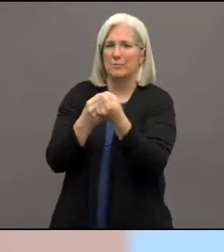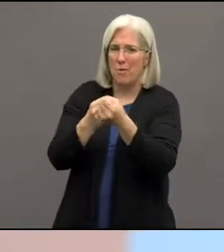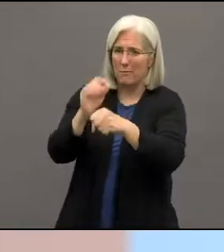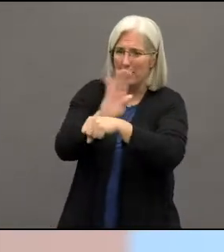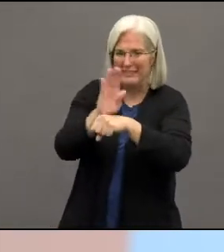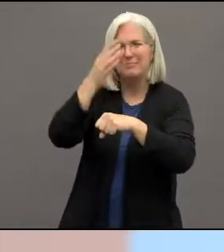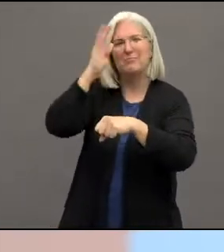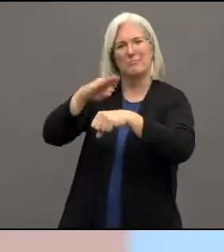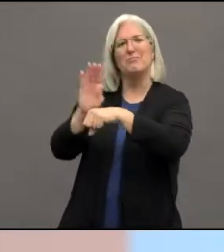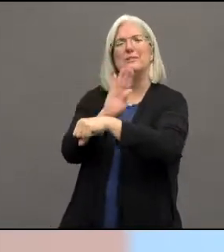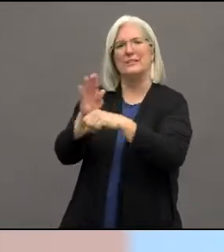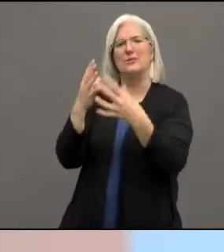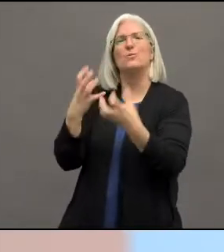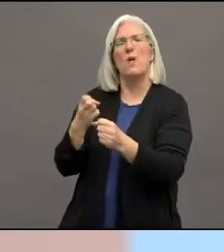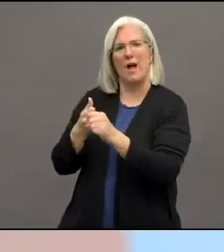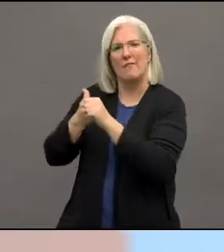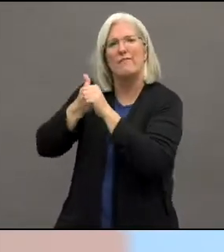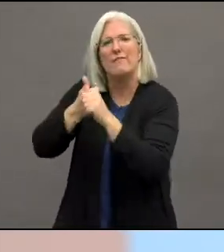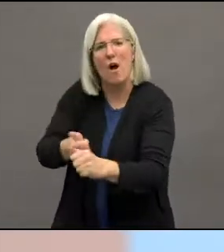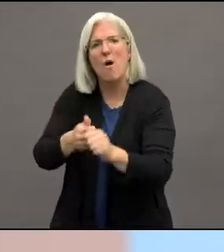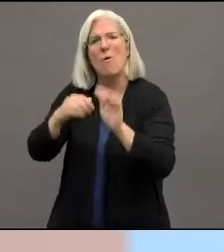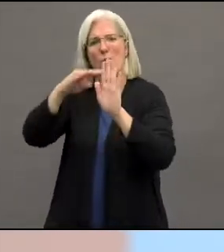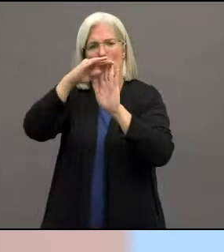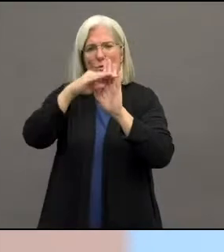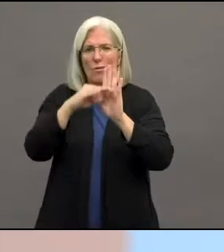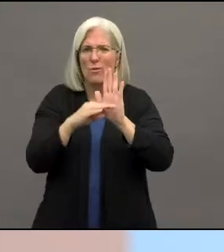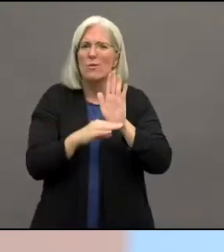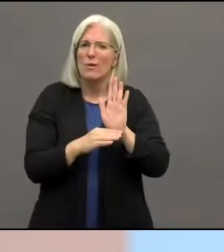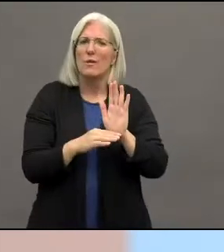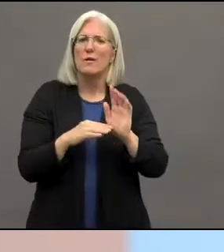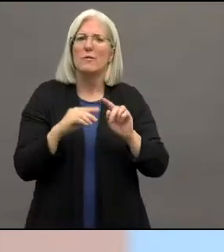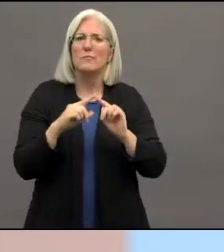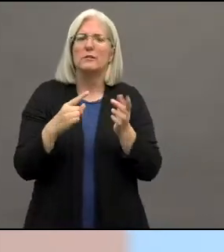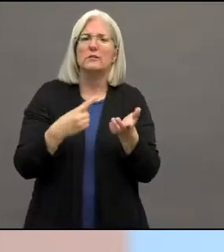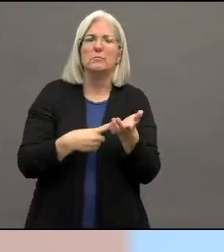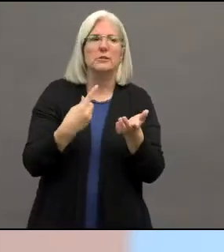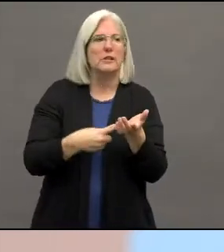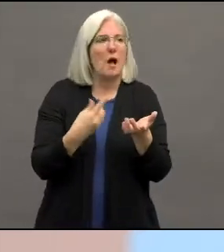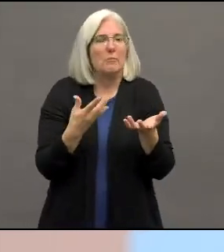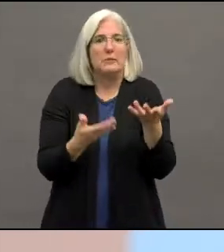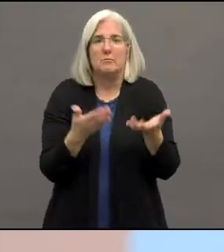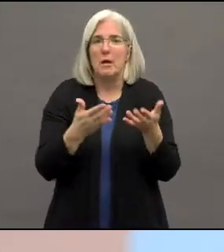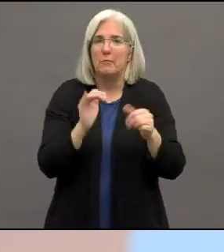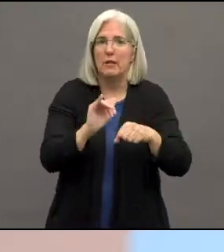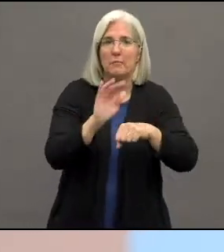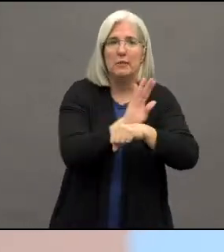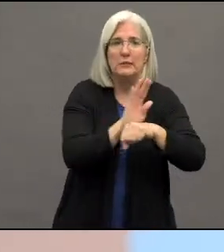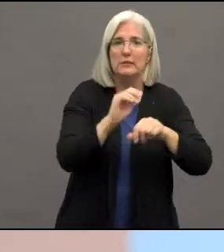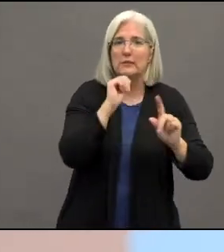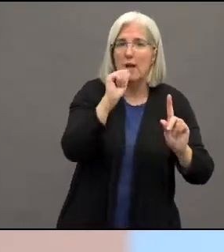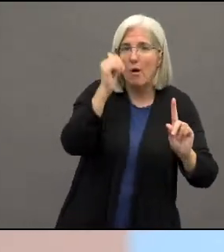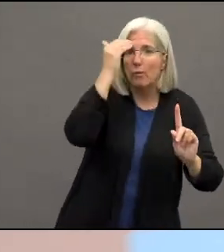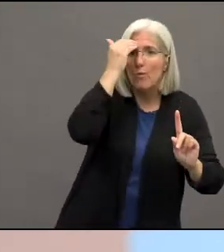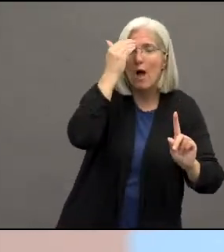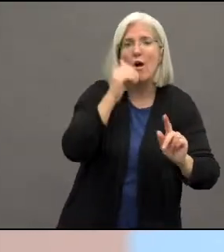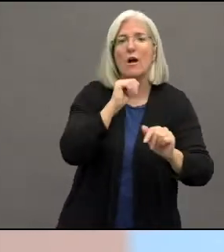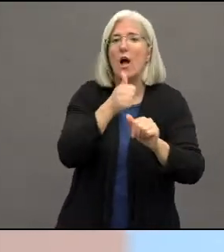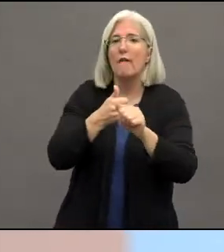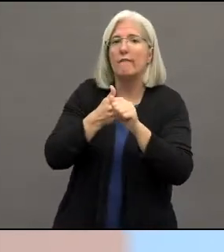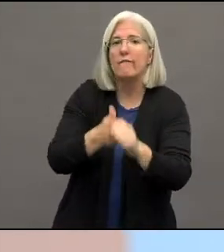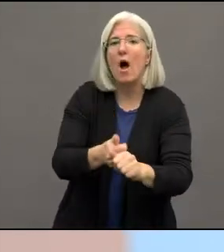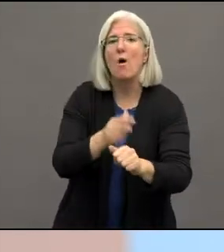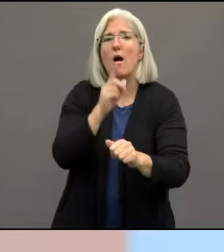compliant. However, we do have those rare occasions in where businesses are not being compliant. And I'm not saying that it's every business.